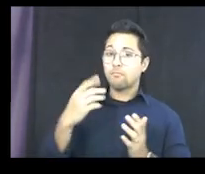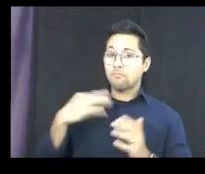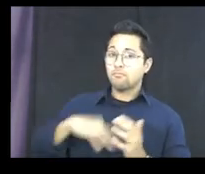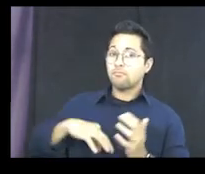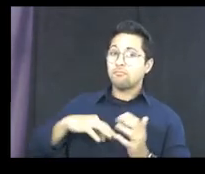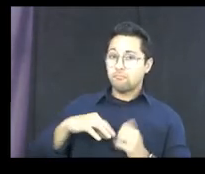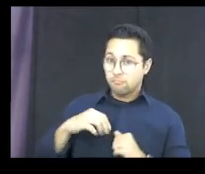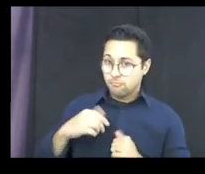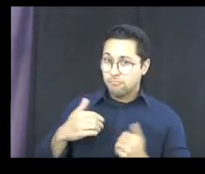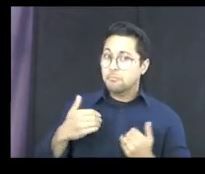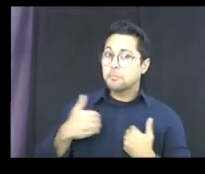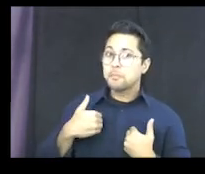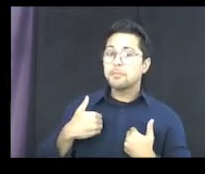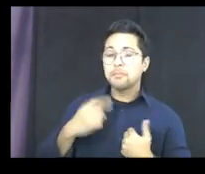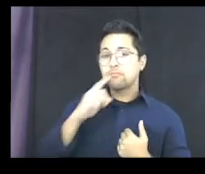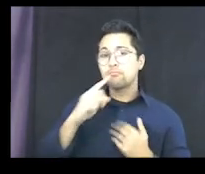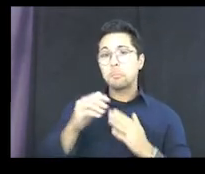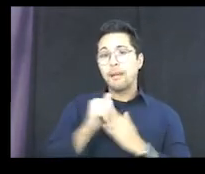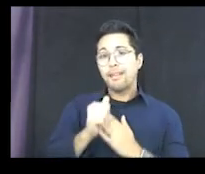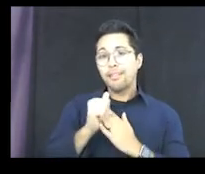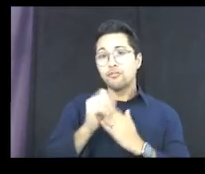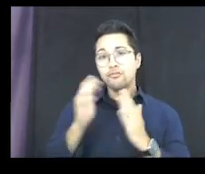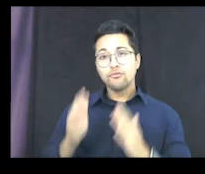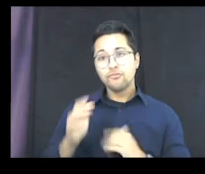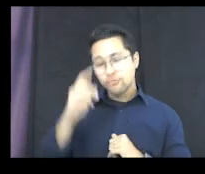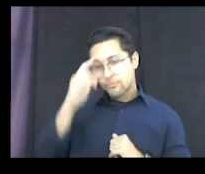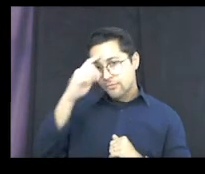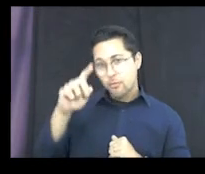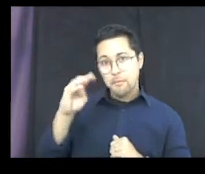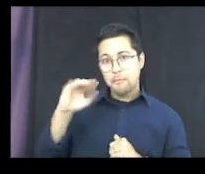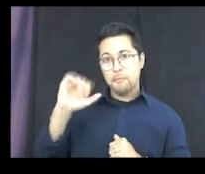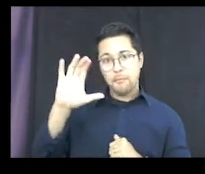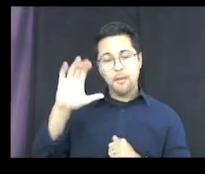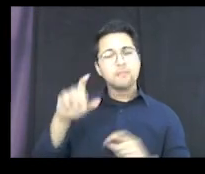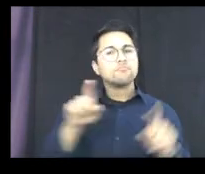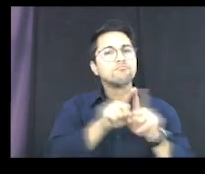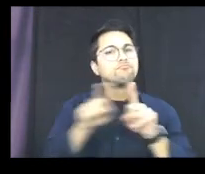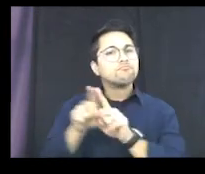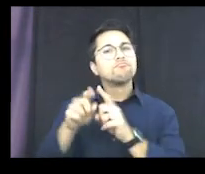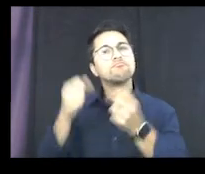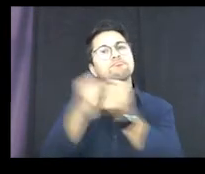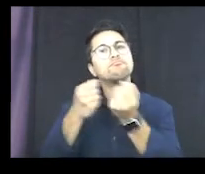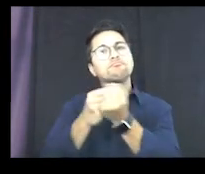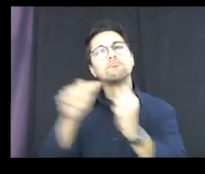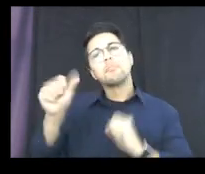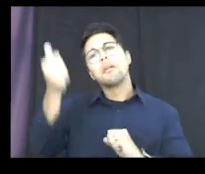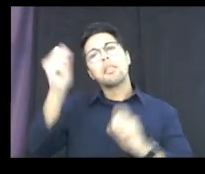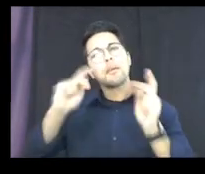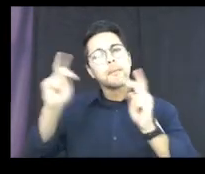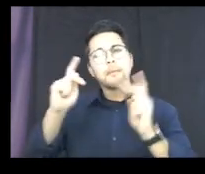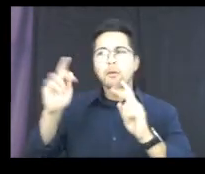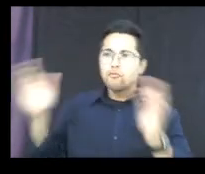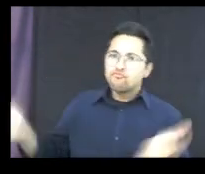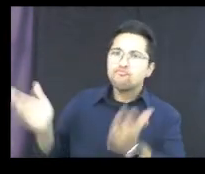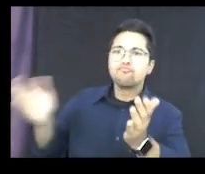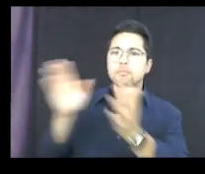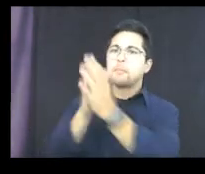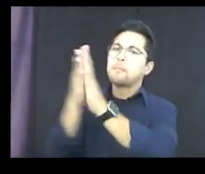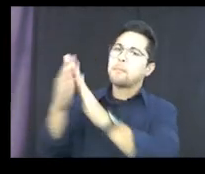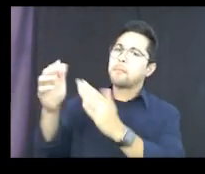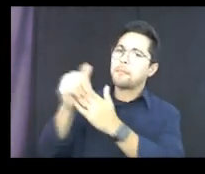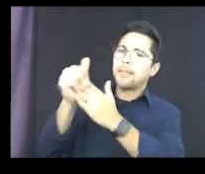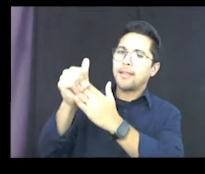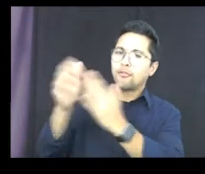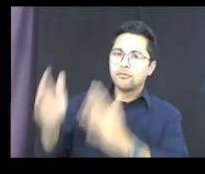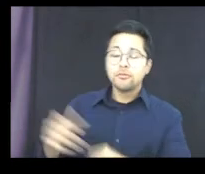that I've had is to be a leader in MAC, but also to support other people to be leaders.